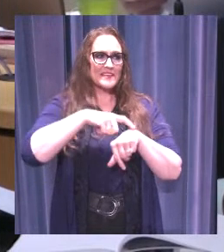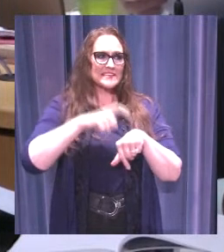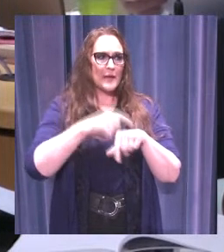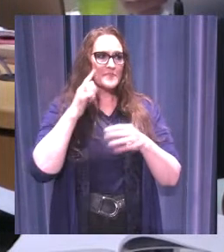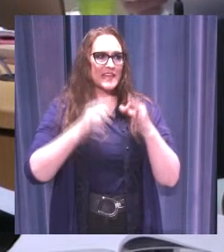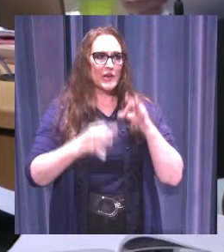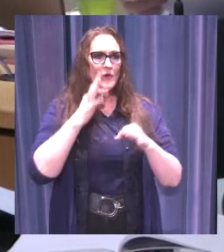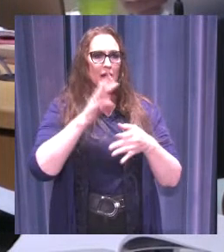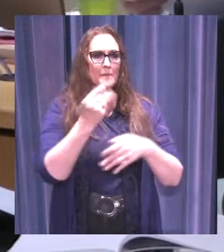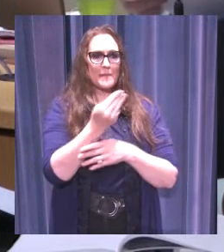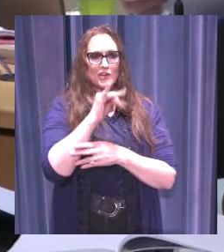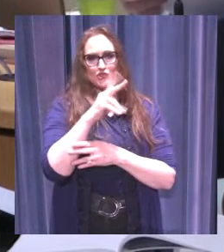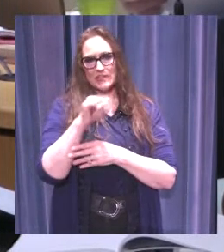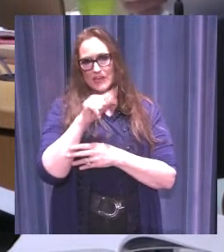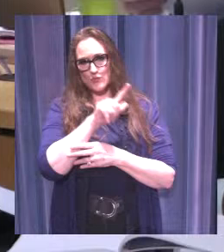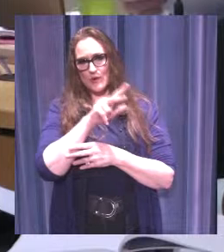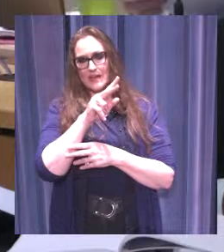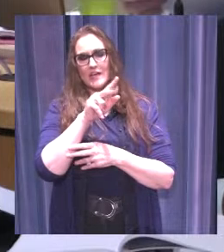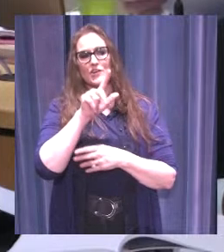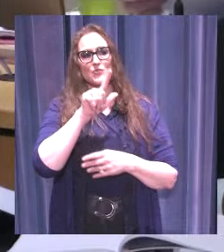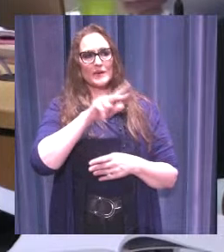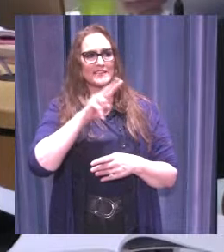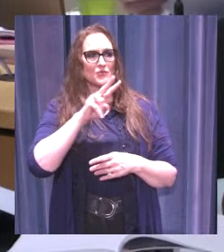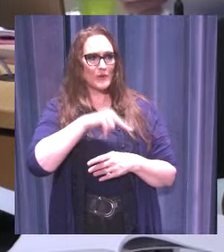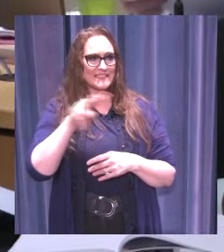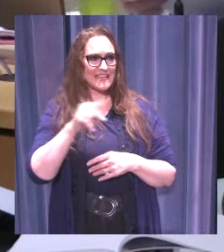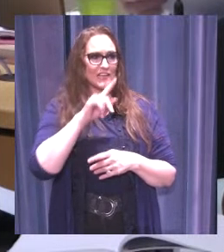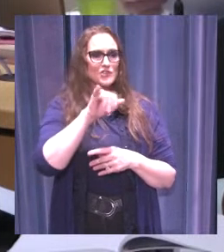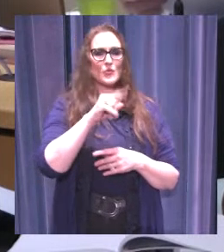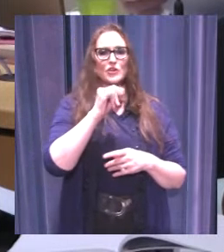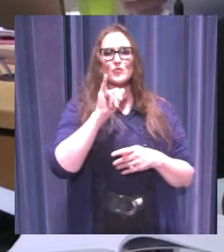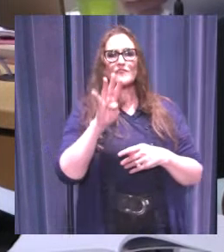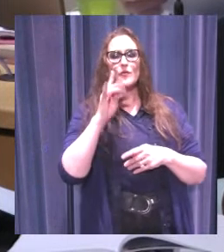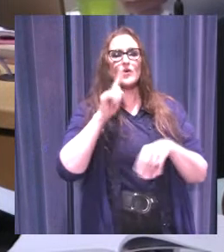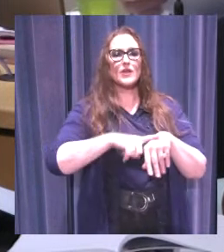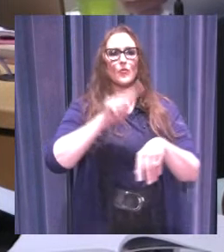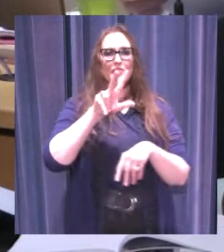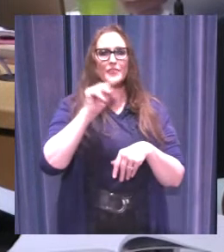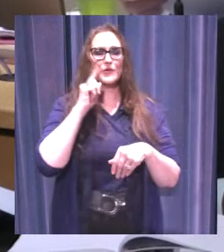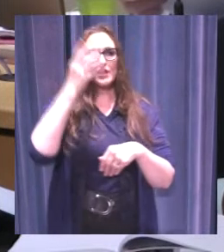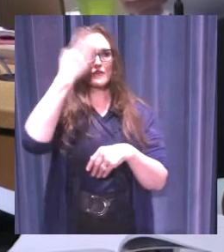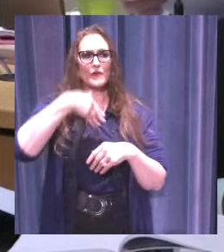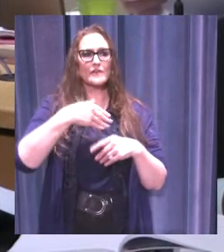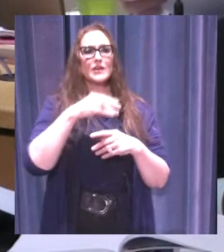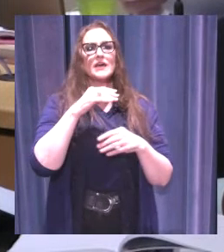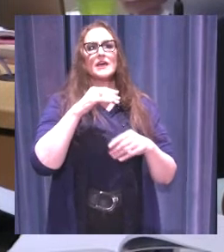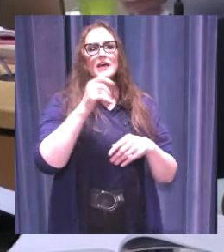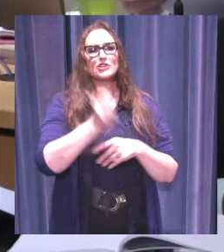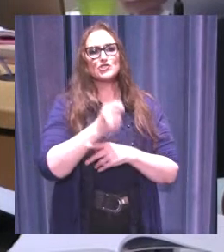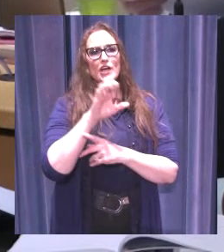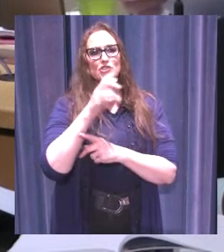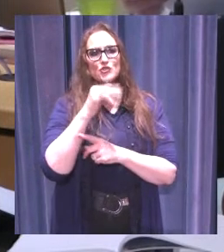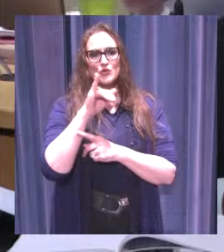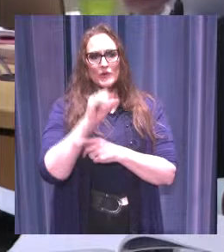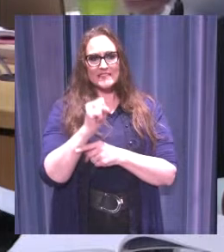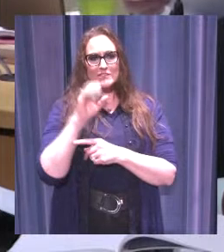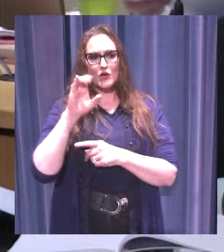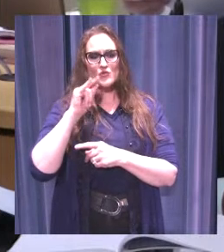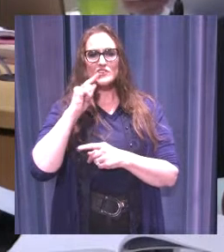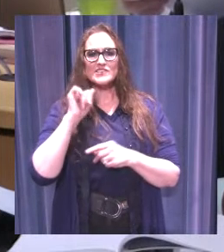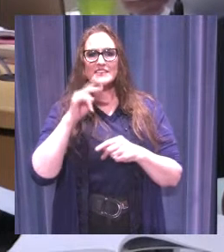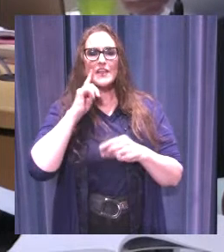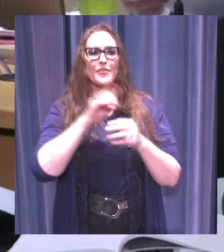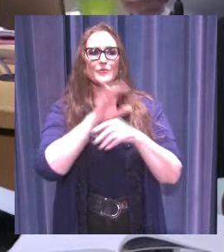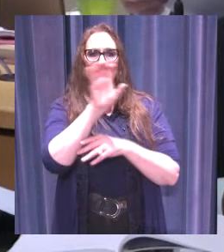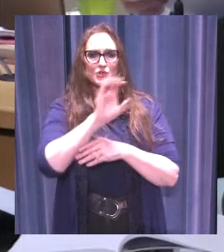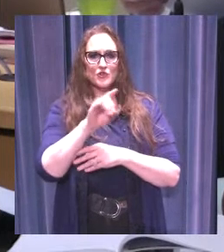for Monday, July 22nd, 2024 at 1:30 p.m. before Judge Chris Christensen via Zoom. Should you have any questions